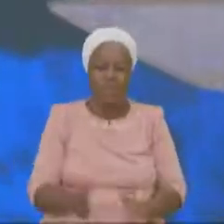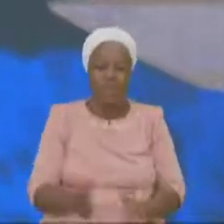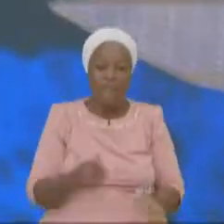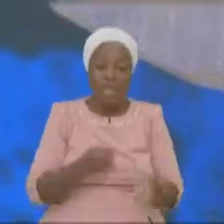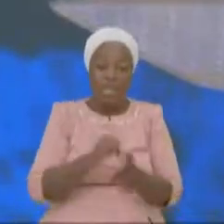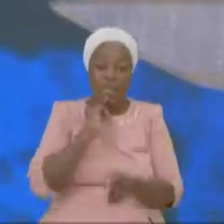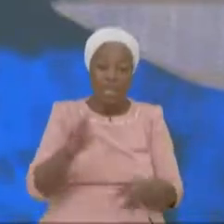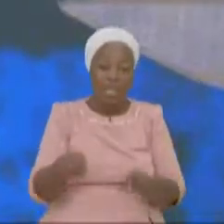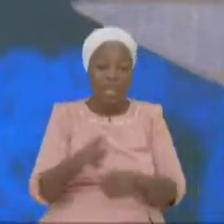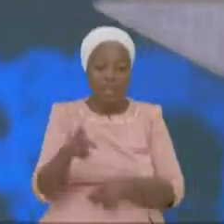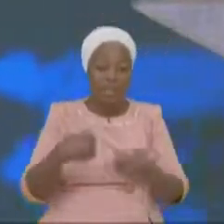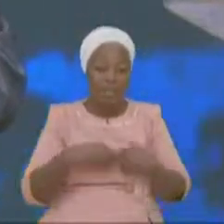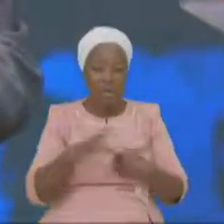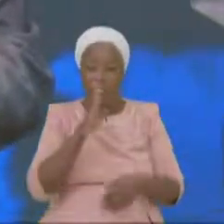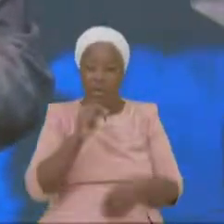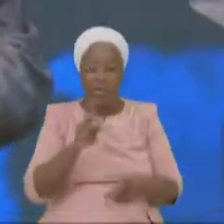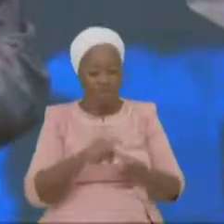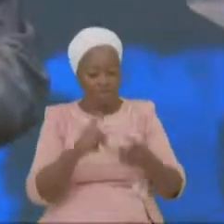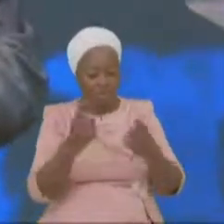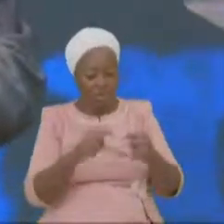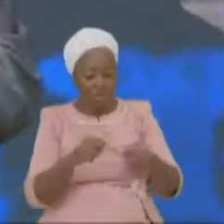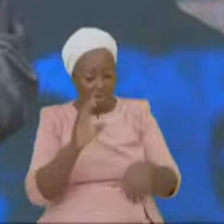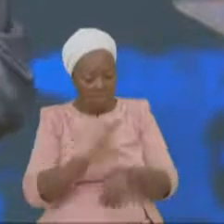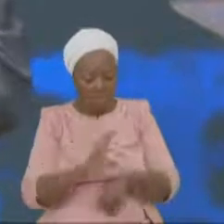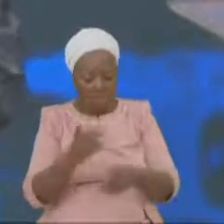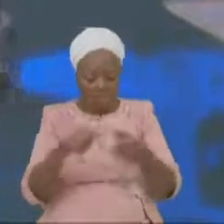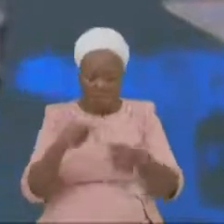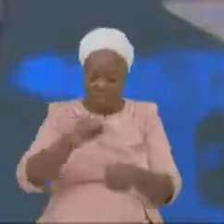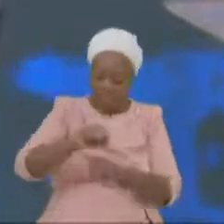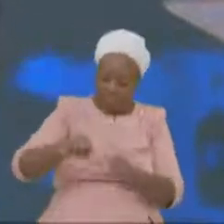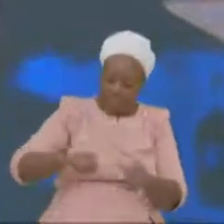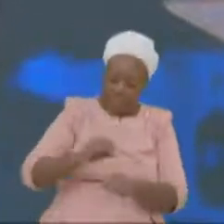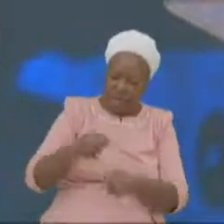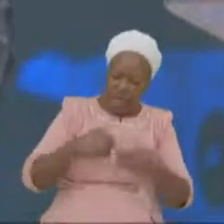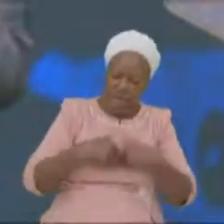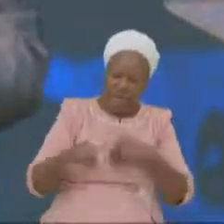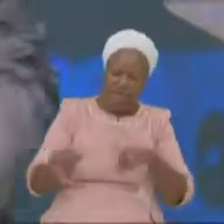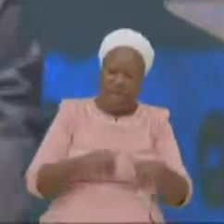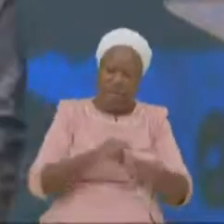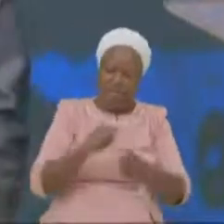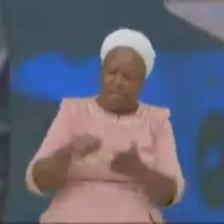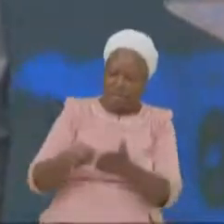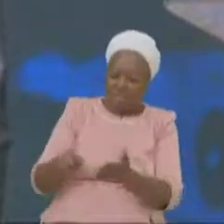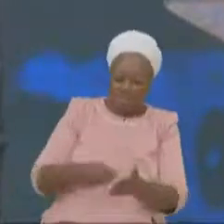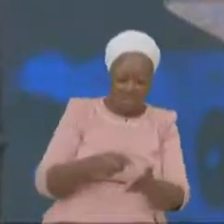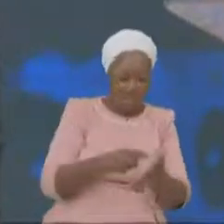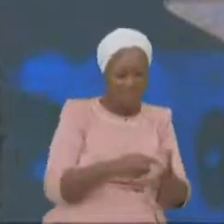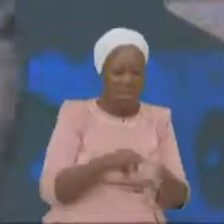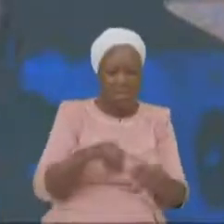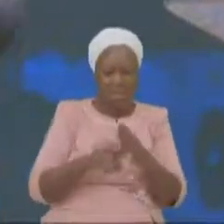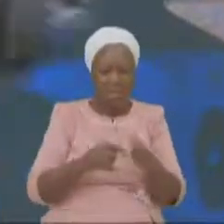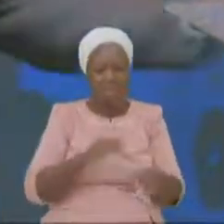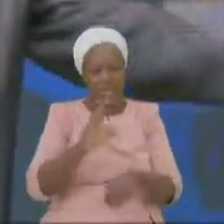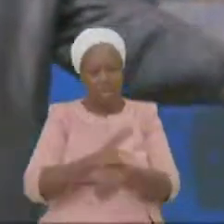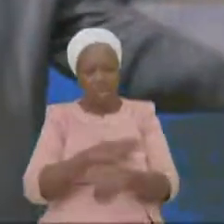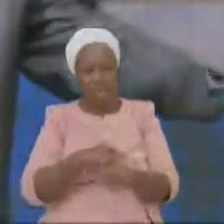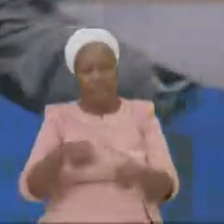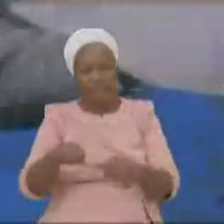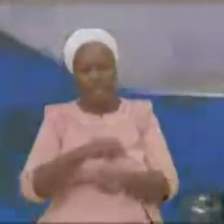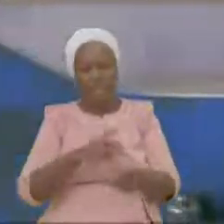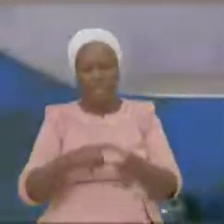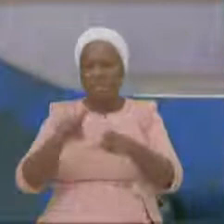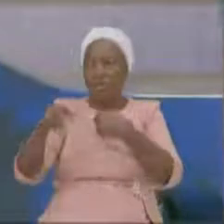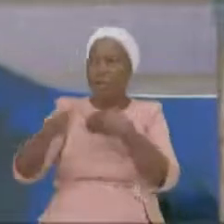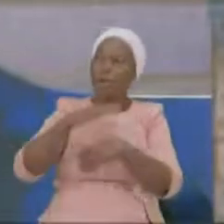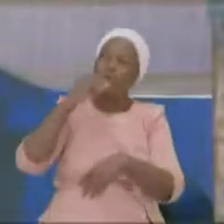you've come to church, you've come to the fellowship, you've done this and done that, and then you get